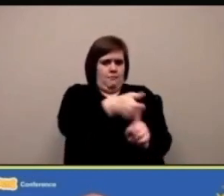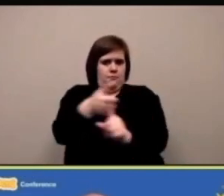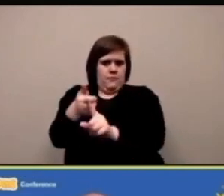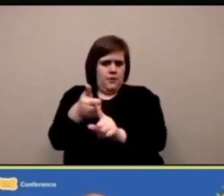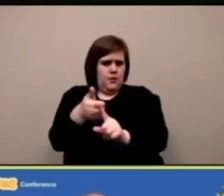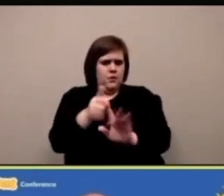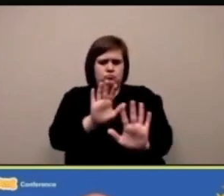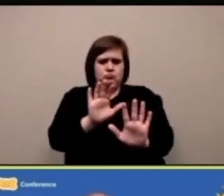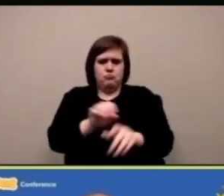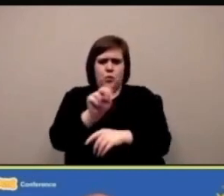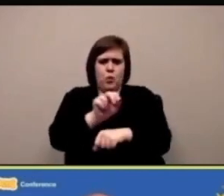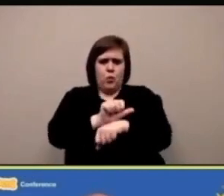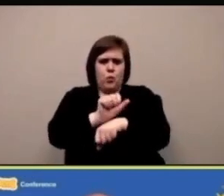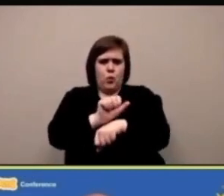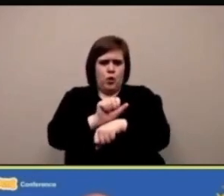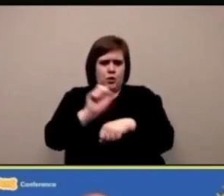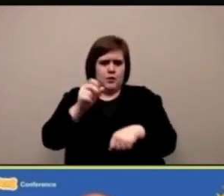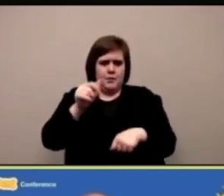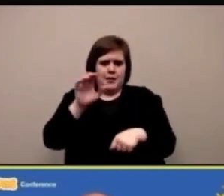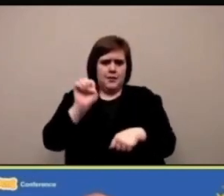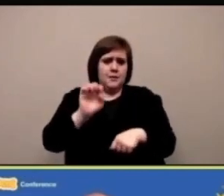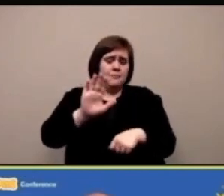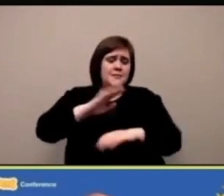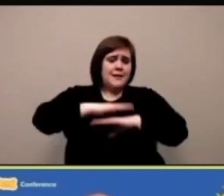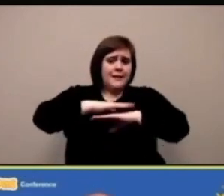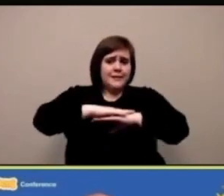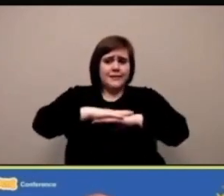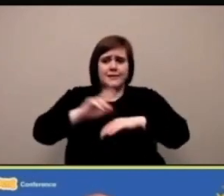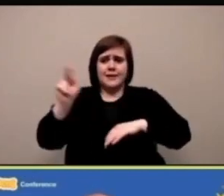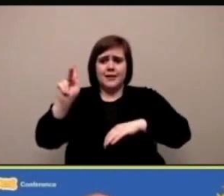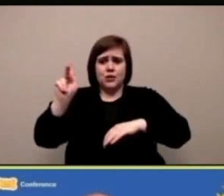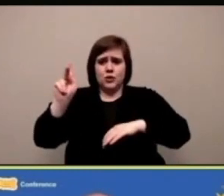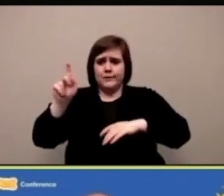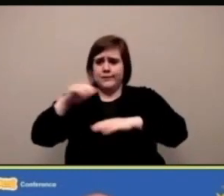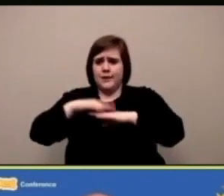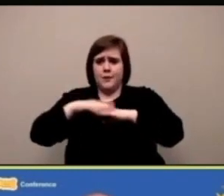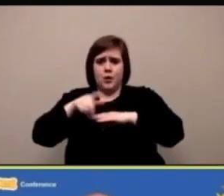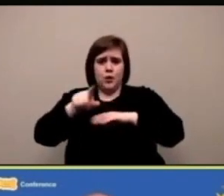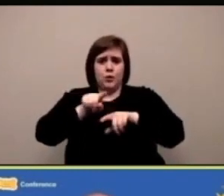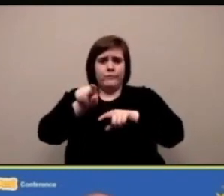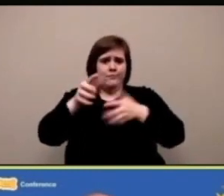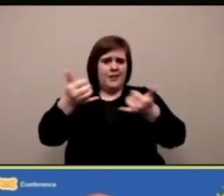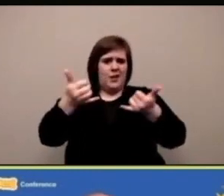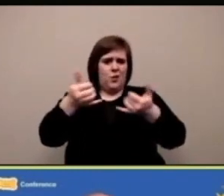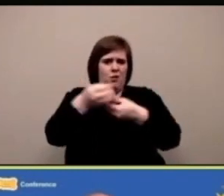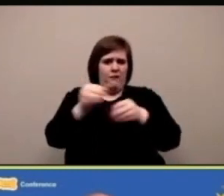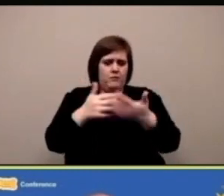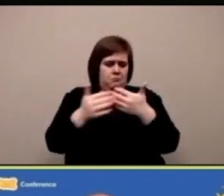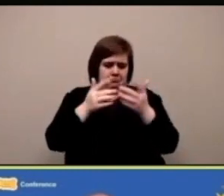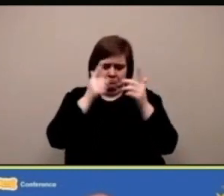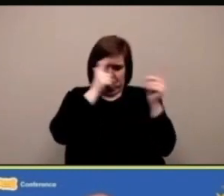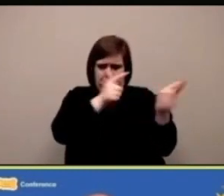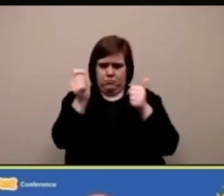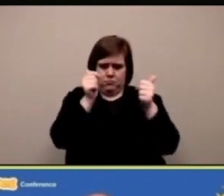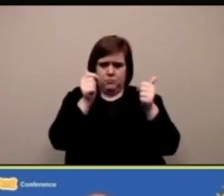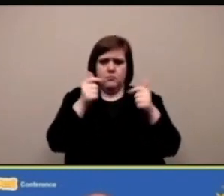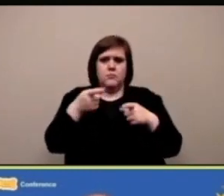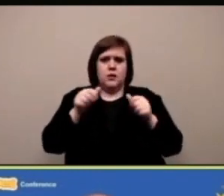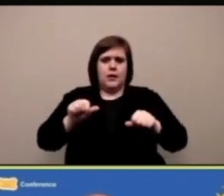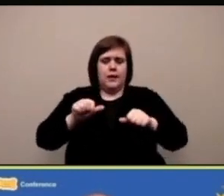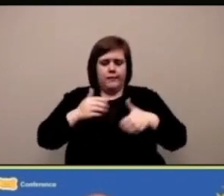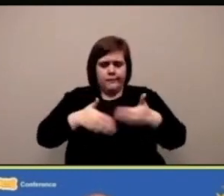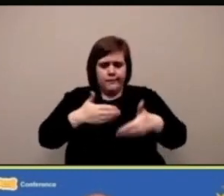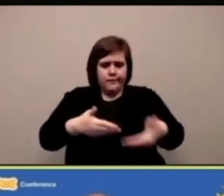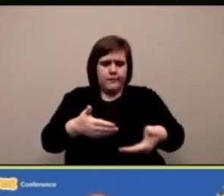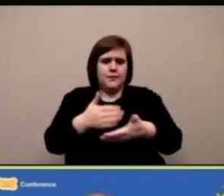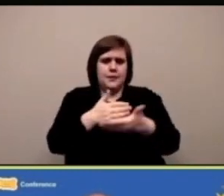do it at your own workspace, at your desk, your kitchen table, if you're at your office, wherever you are, to kind of work through some of